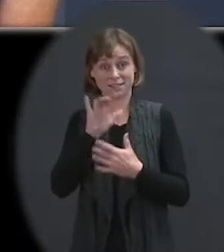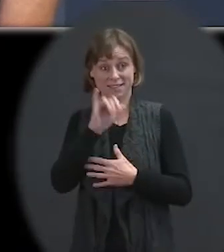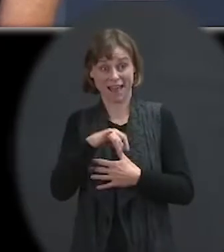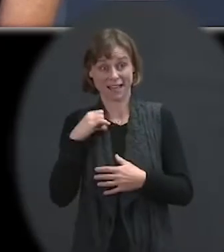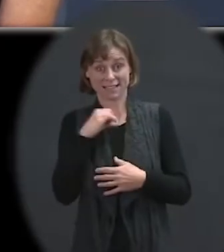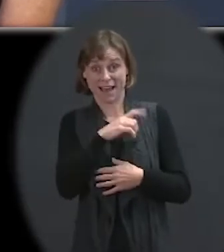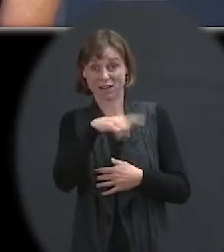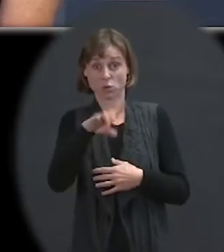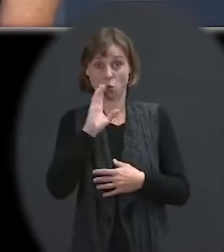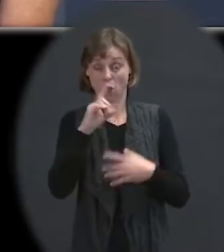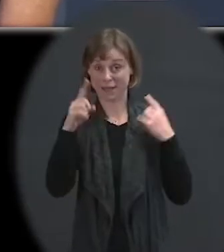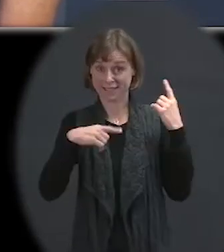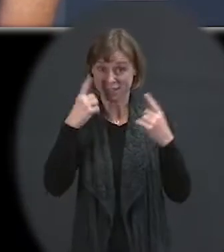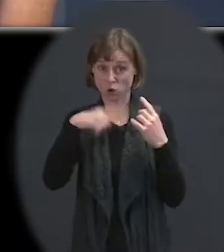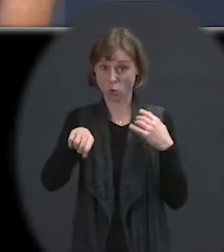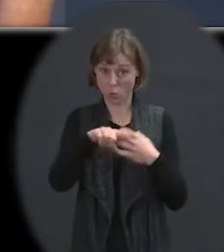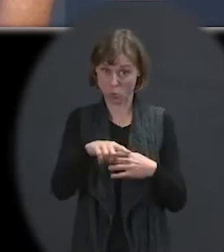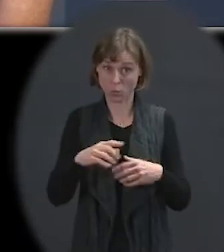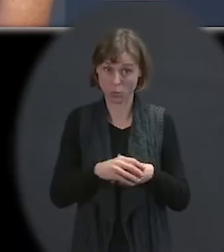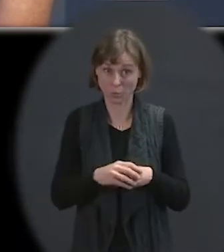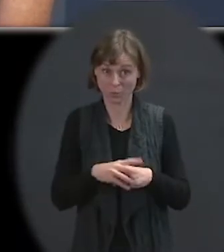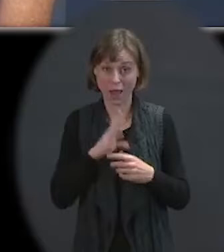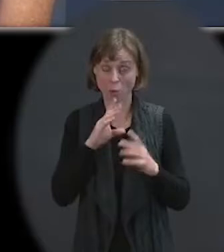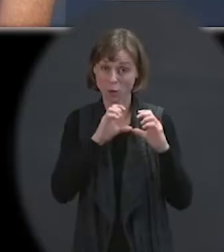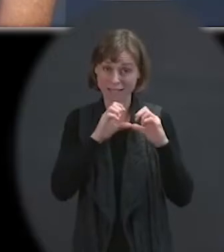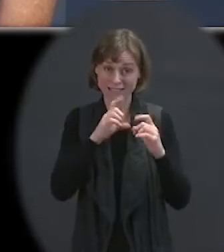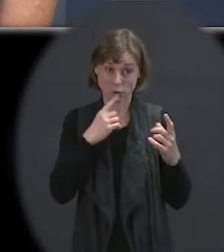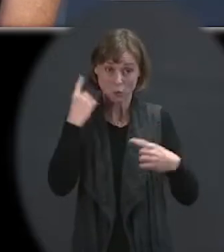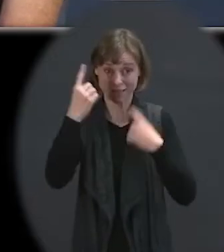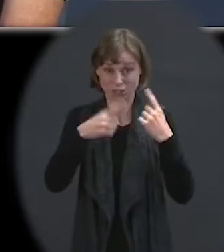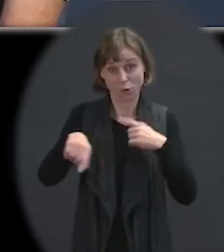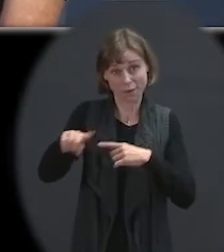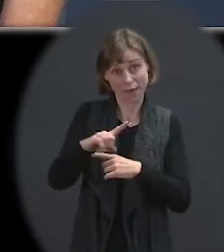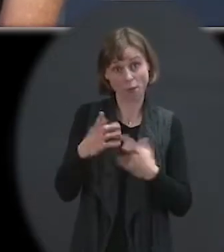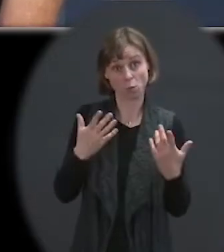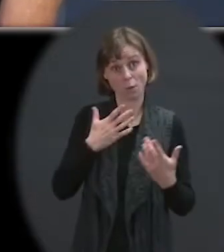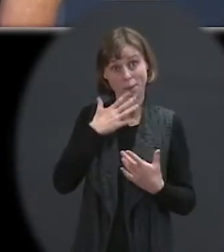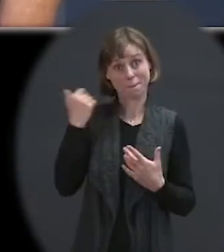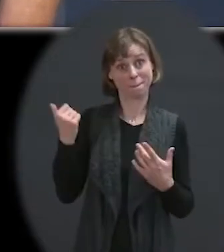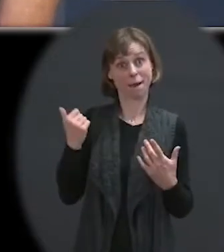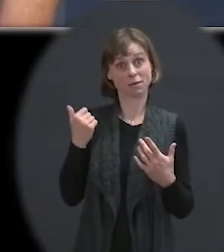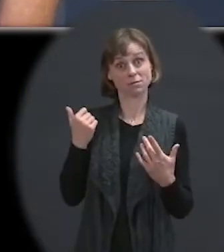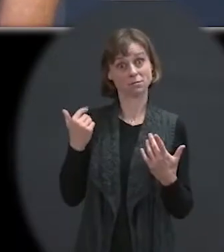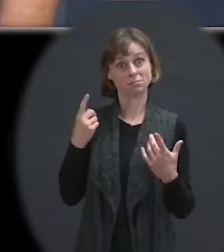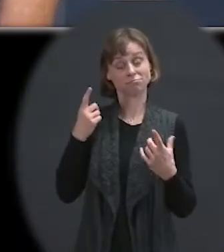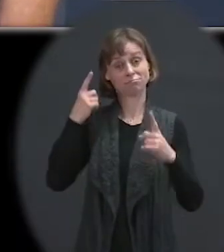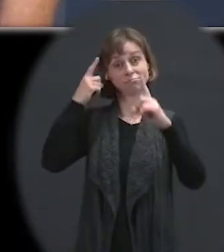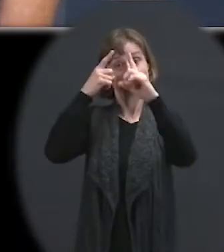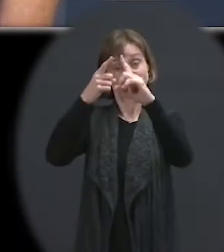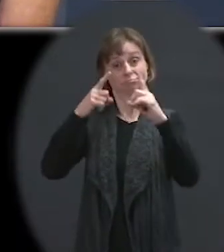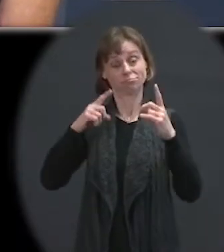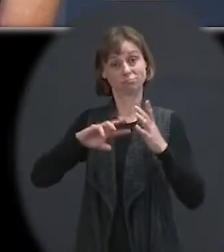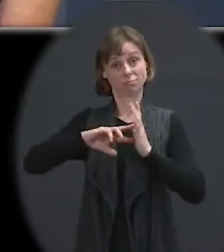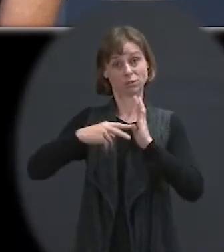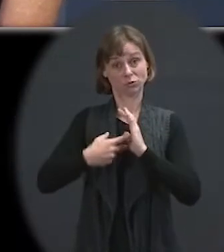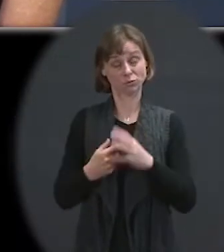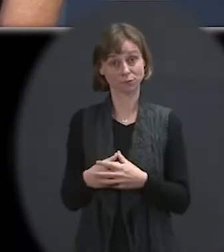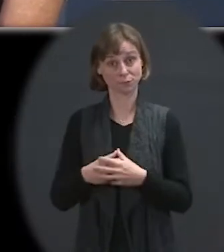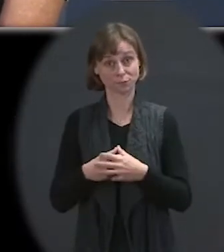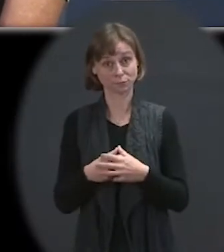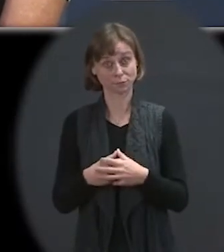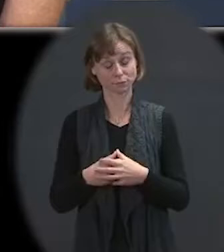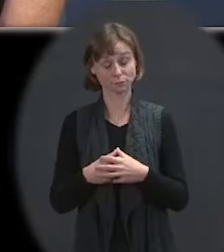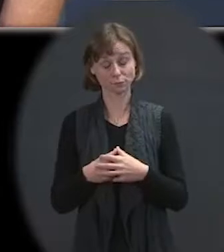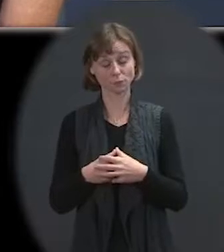will continue to consider them with the best of intention. So from here, we're going to keep our eyes